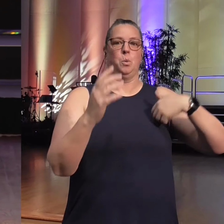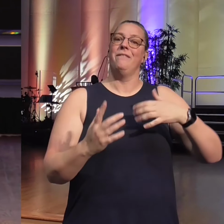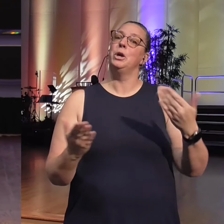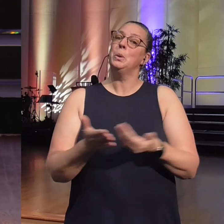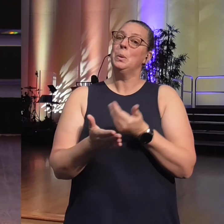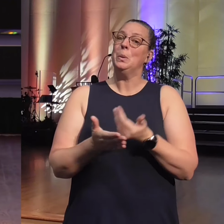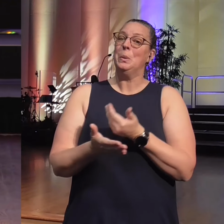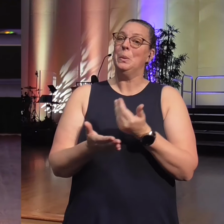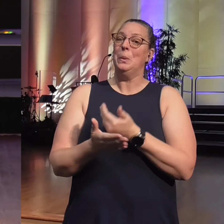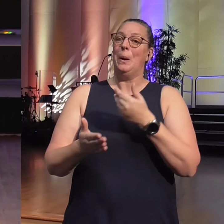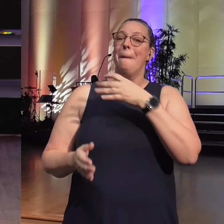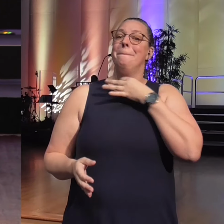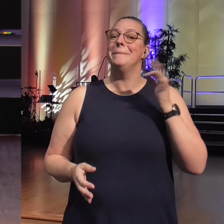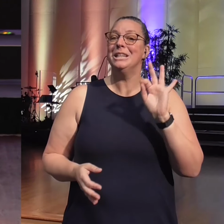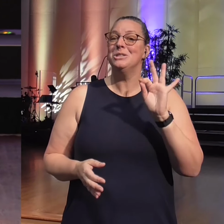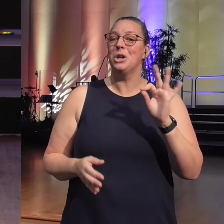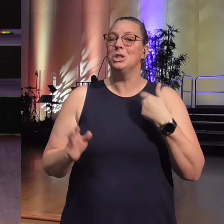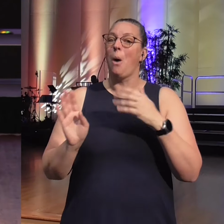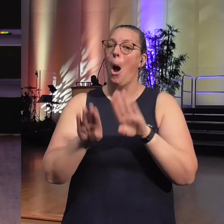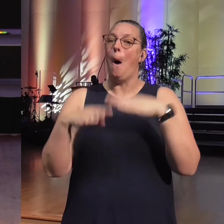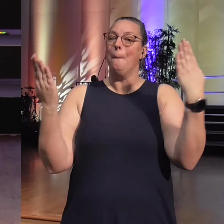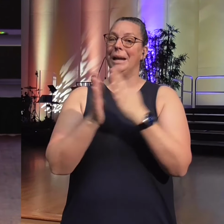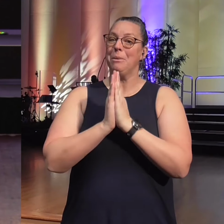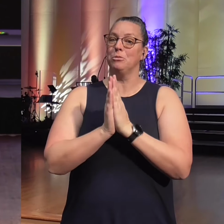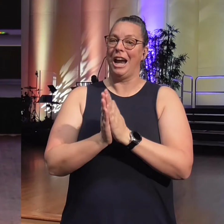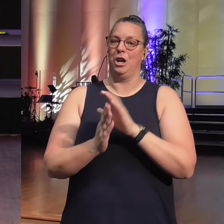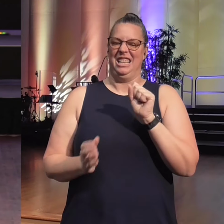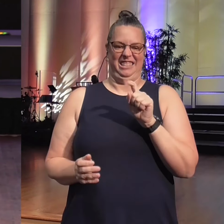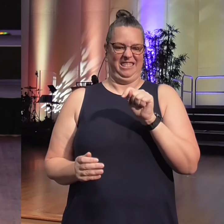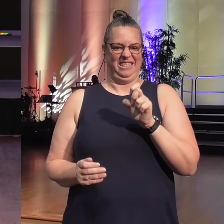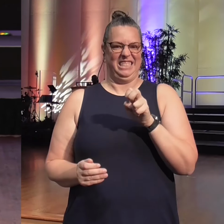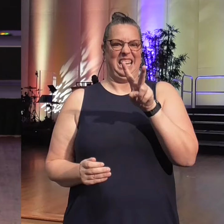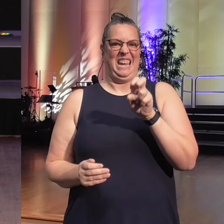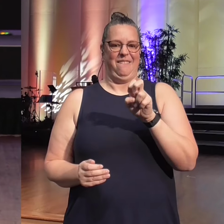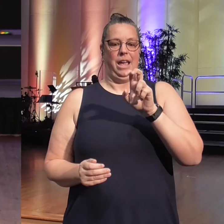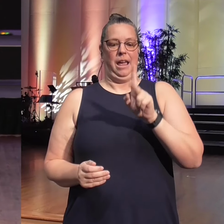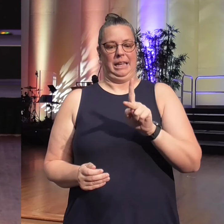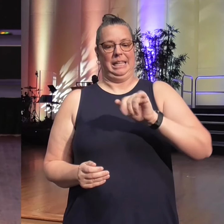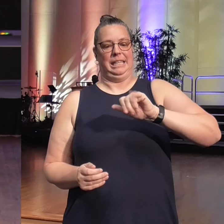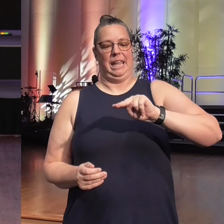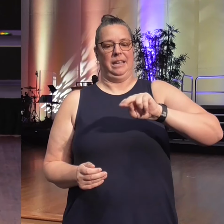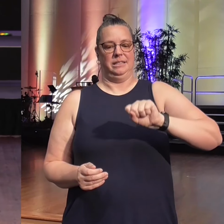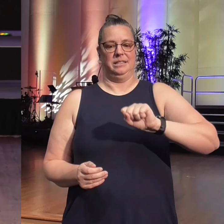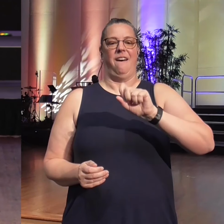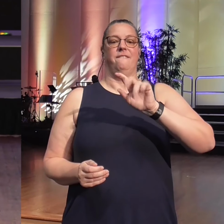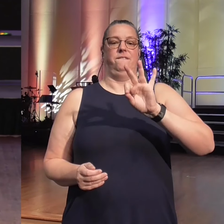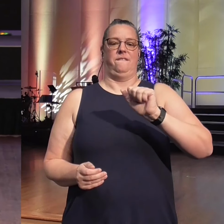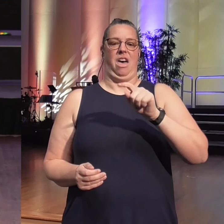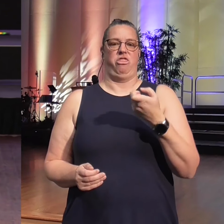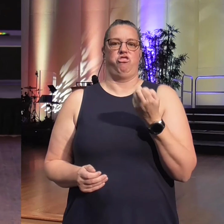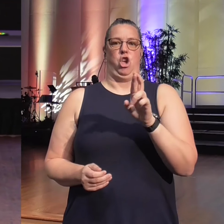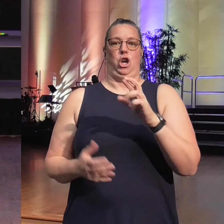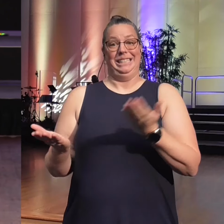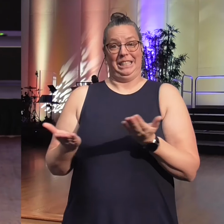here with us today to do our opening prayer. We're so grateful that Reverend Steve Kinsfather is praying with us today. So wonderful,